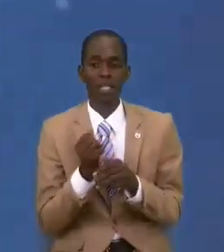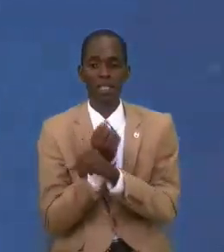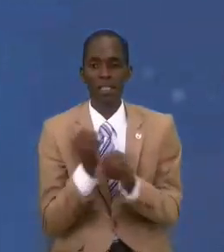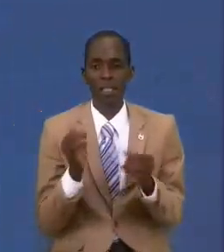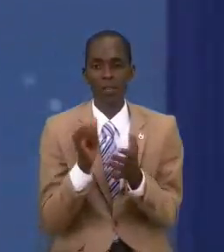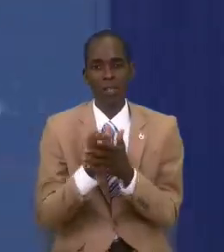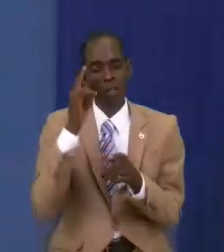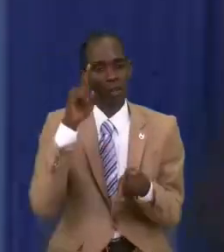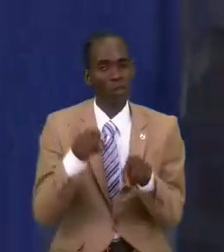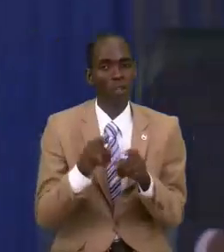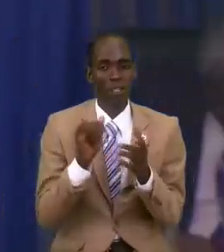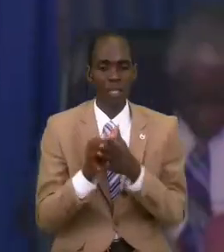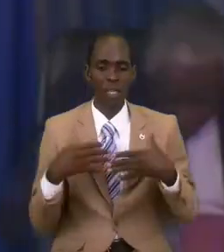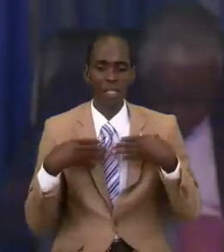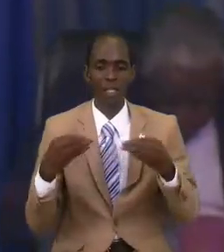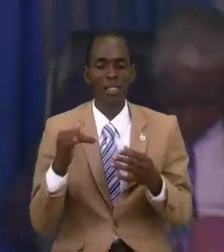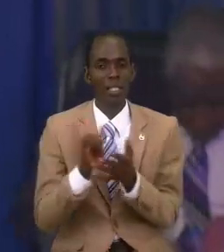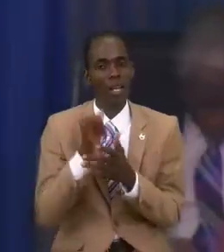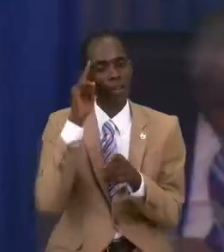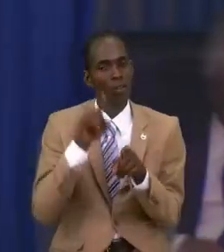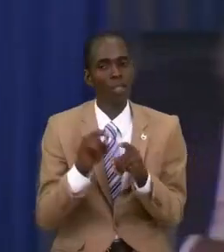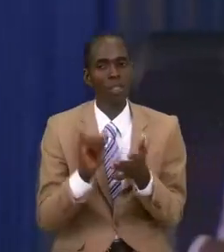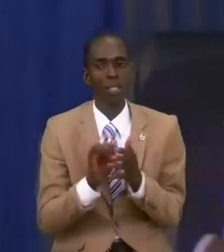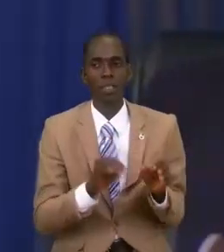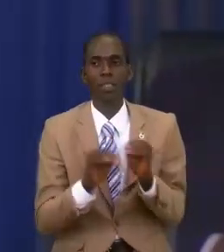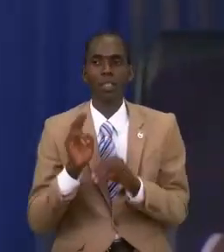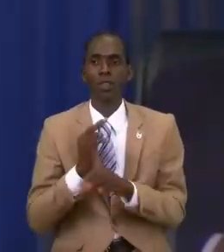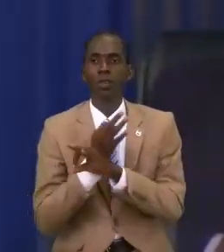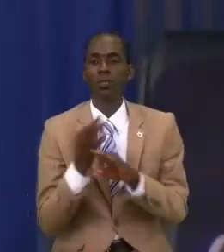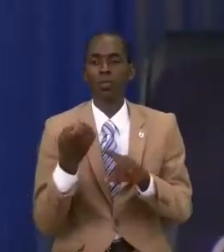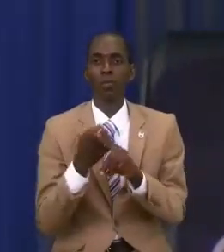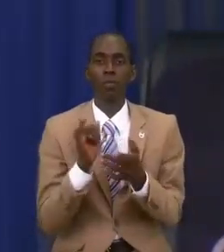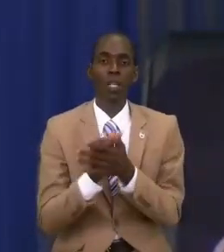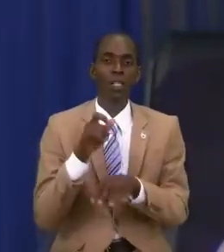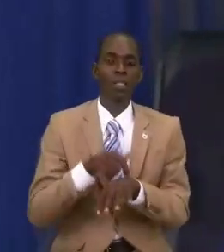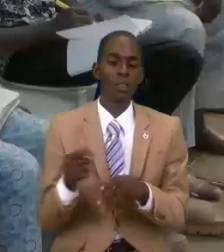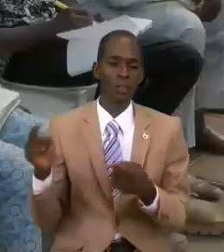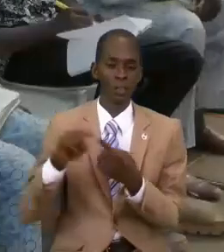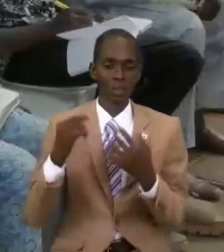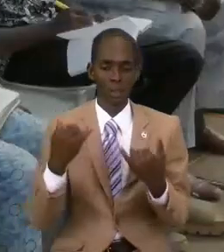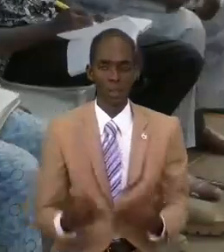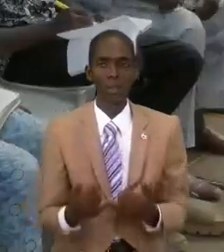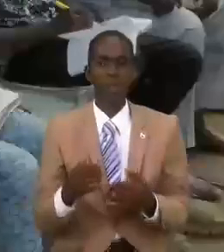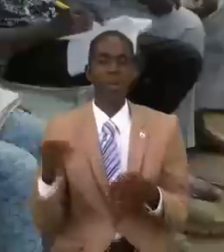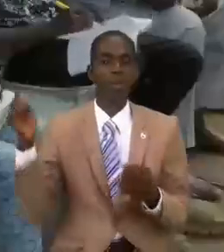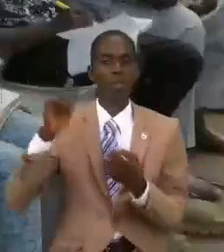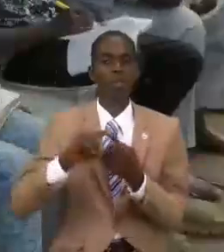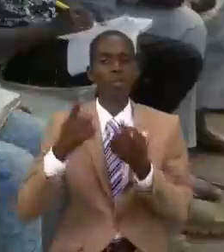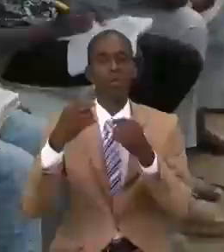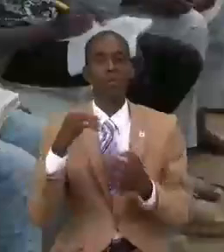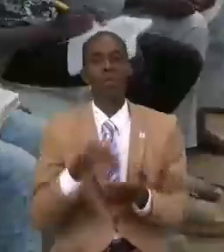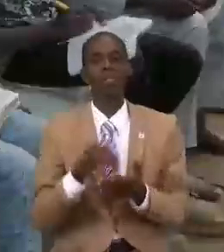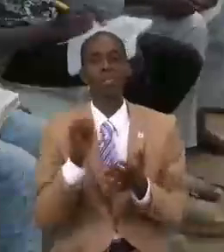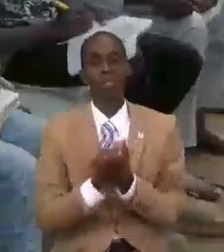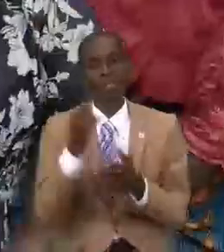time until this time, until it will come again, that covenant will remain. Somebody